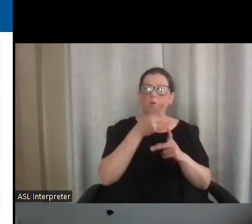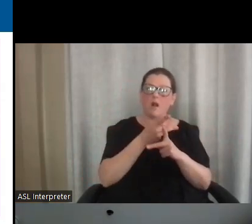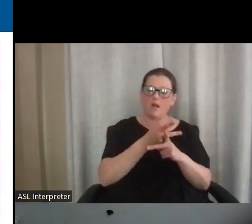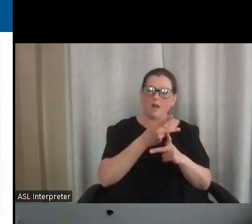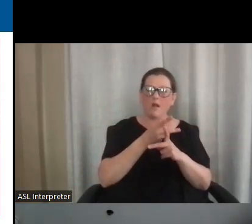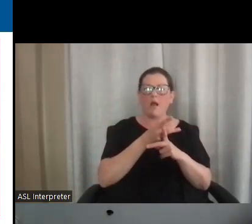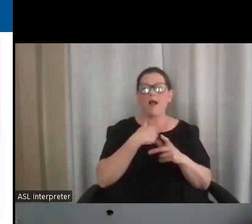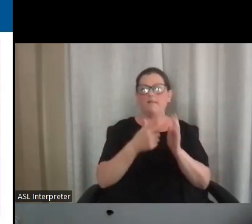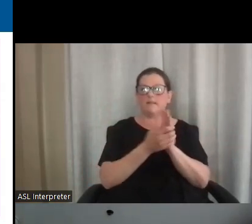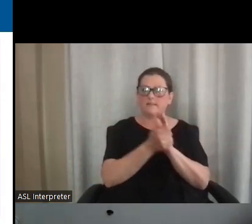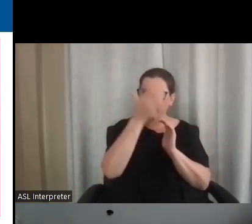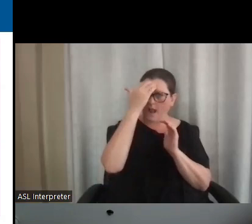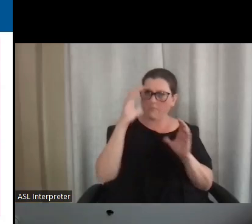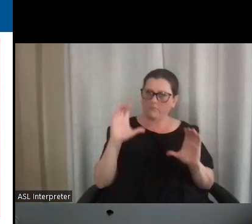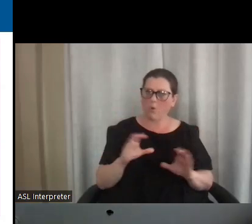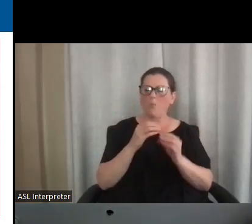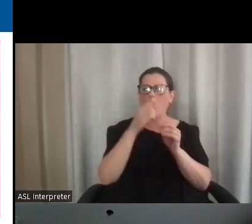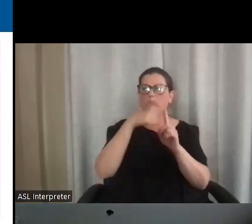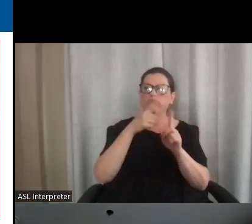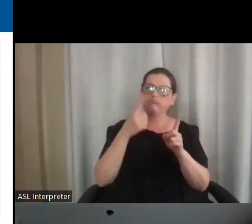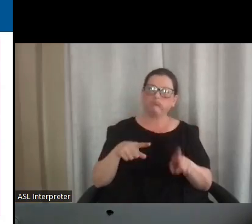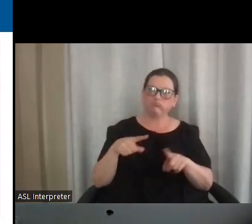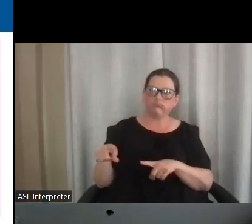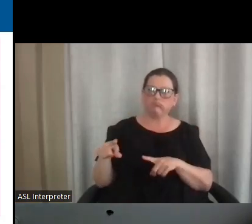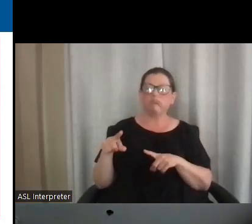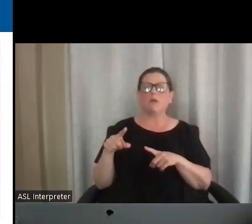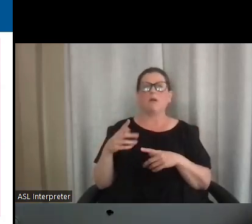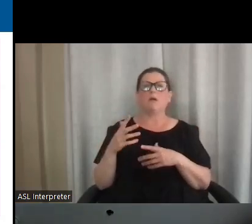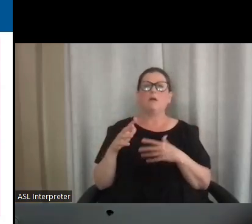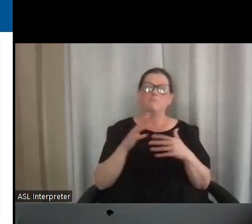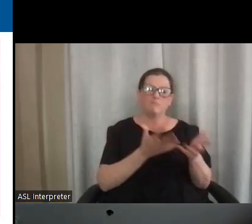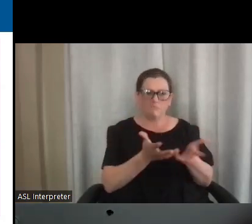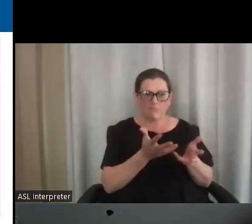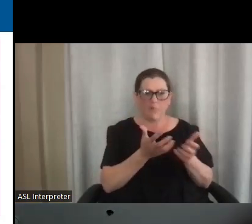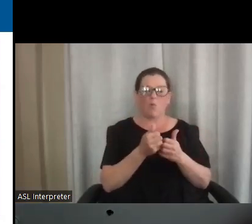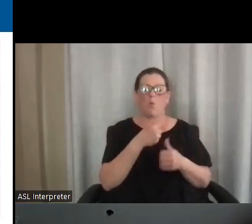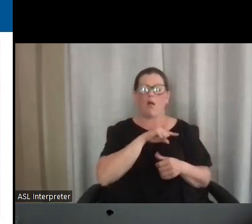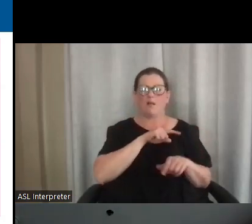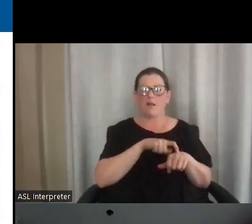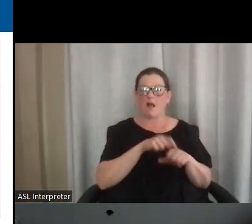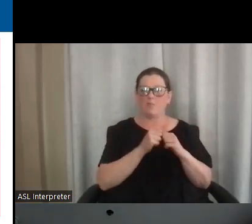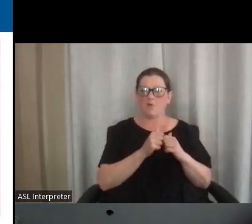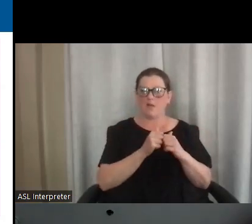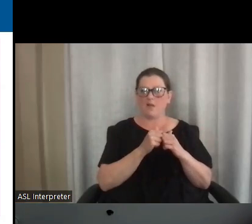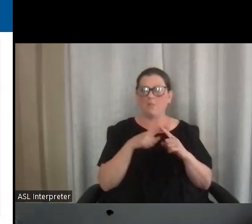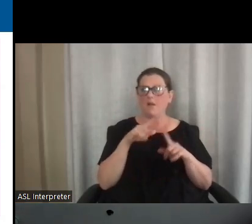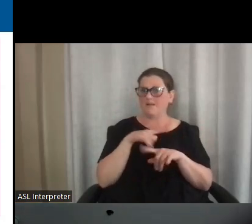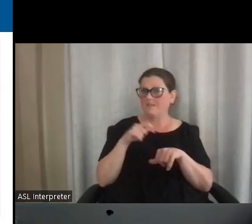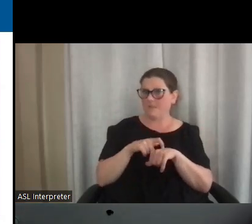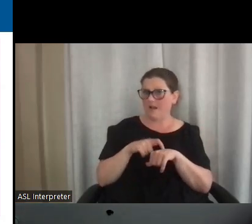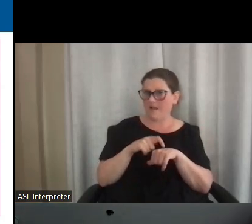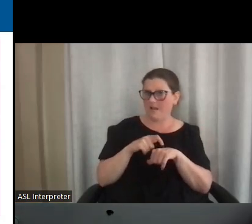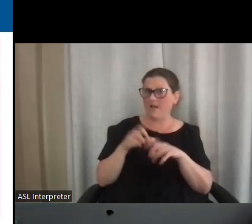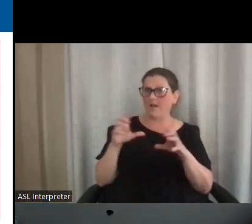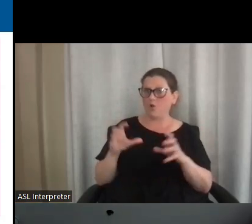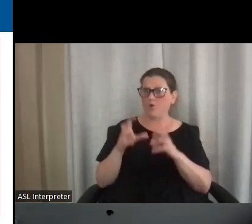to promote PACEs in their child's lives, from comforting their child and spending quality time together. But at the same time, we wanted to encourage